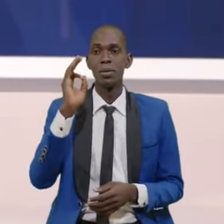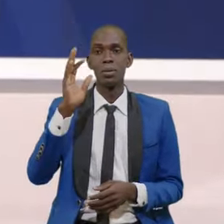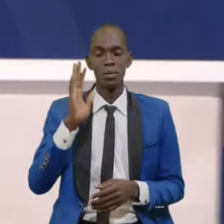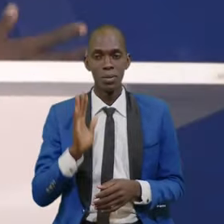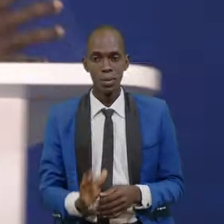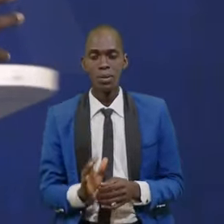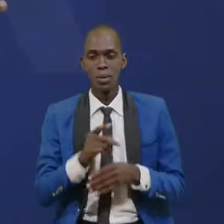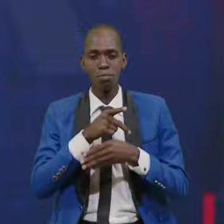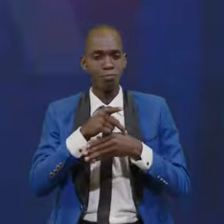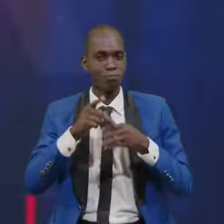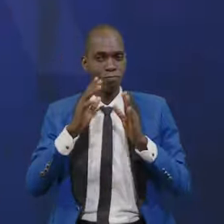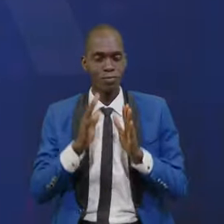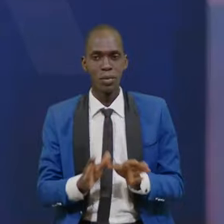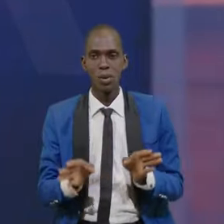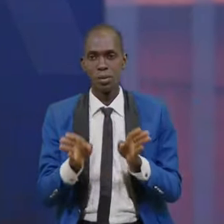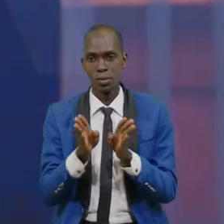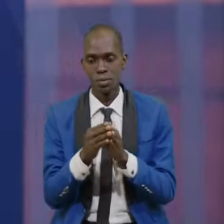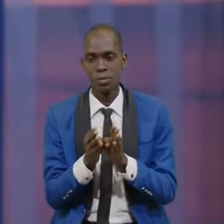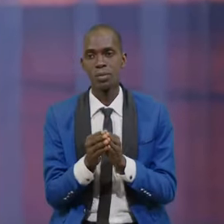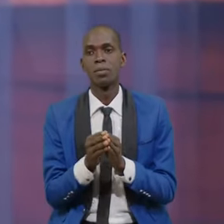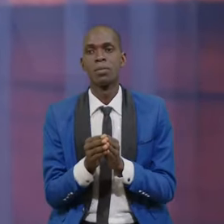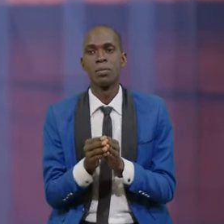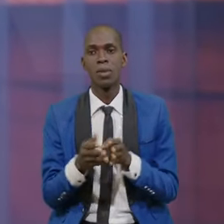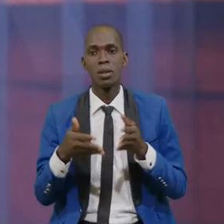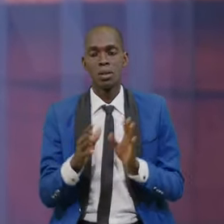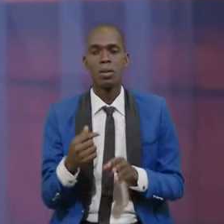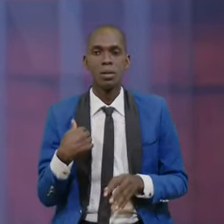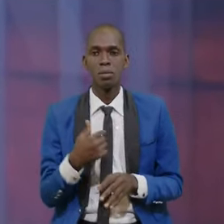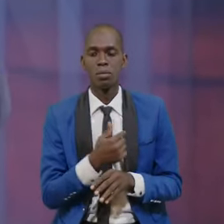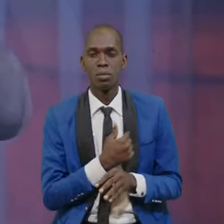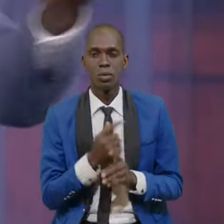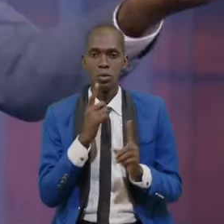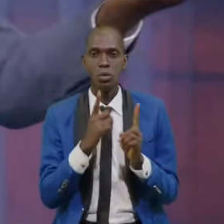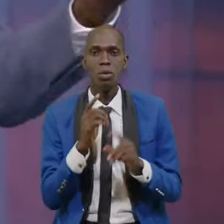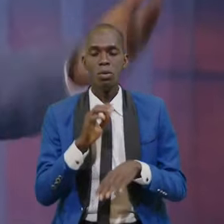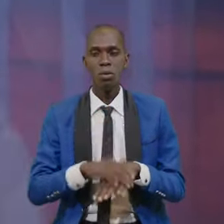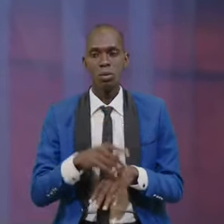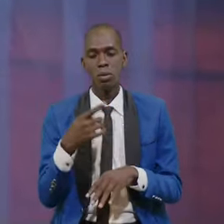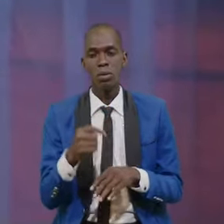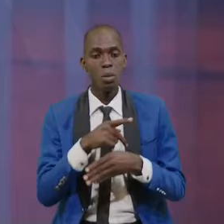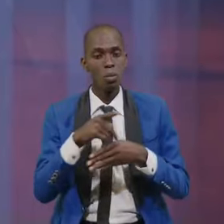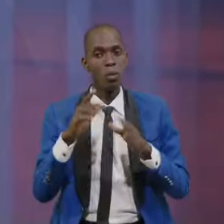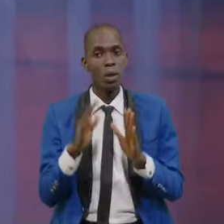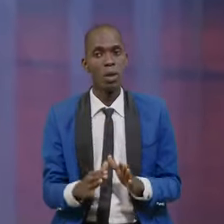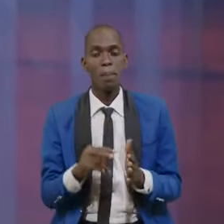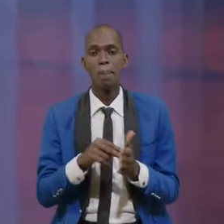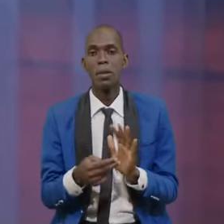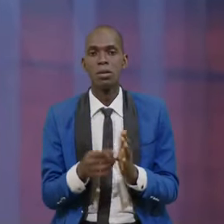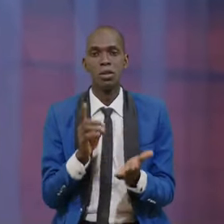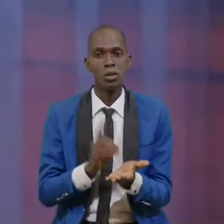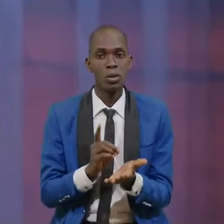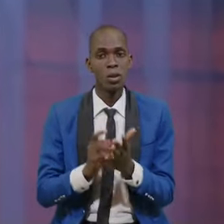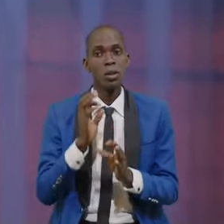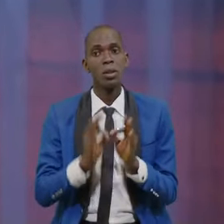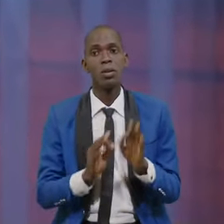Conference. Let me pick on the, you know, the professionals, the doctors. If doctors came together all